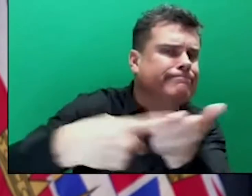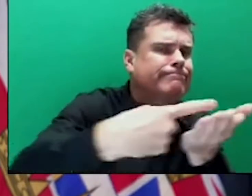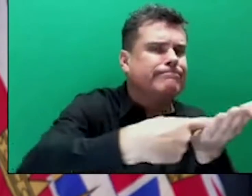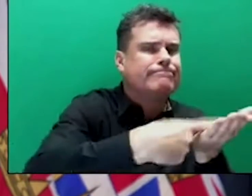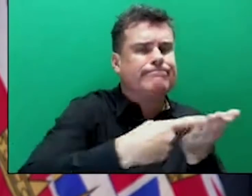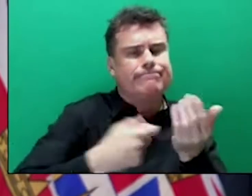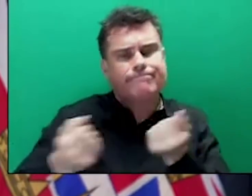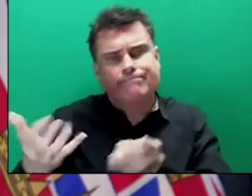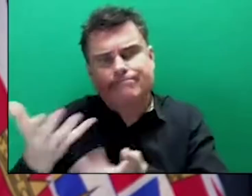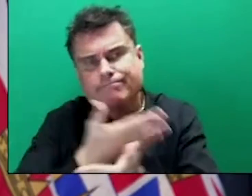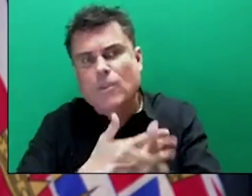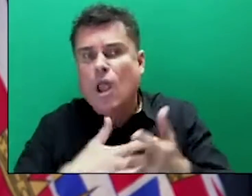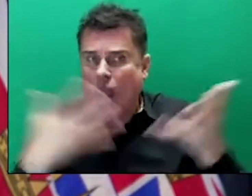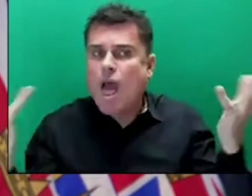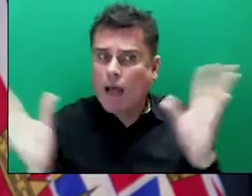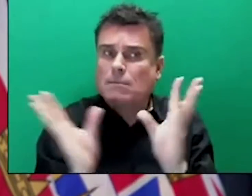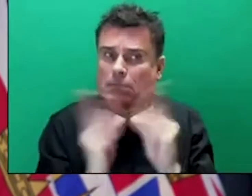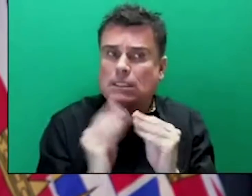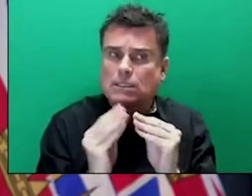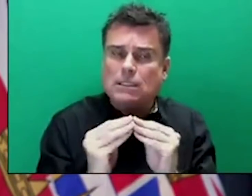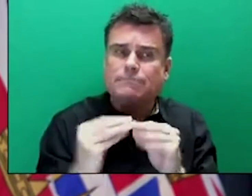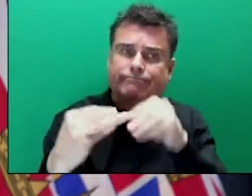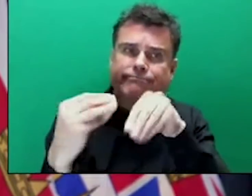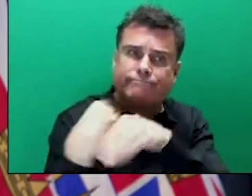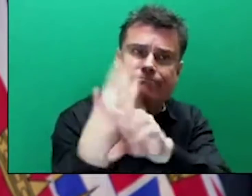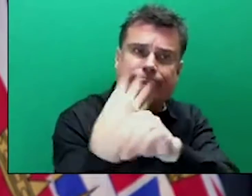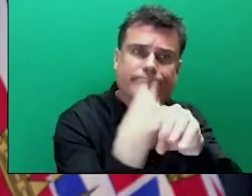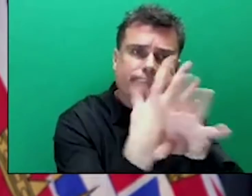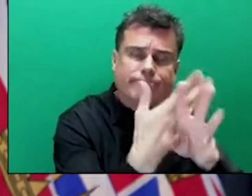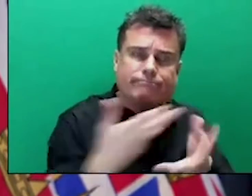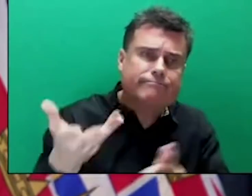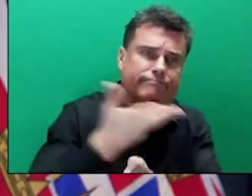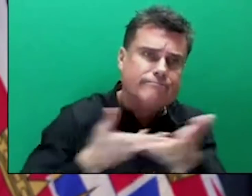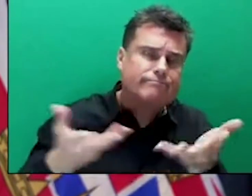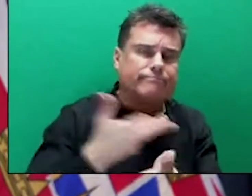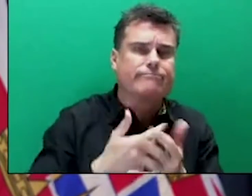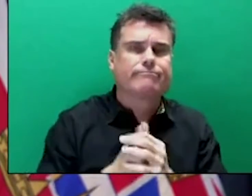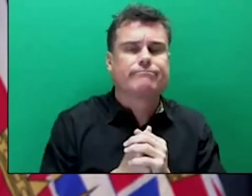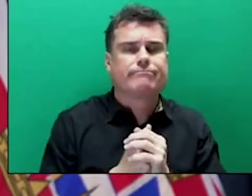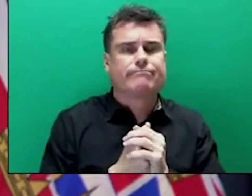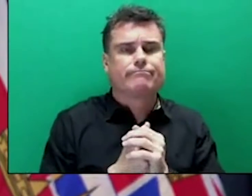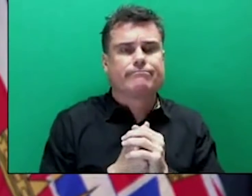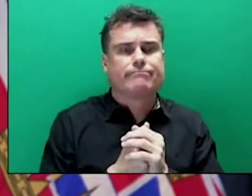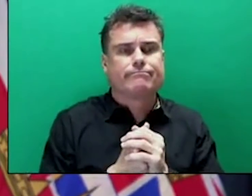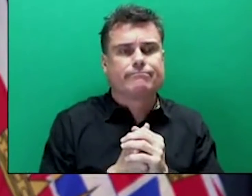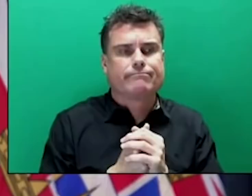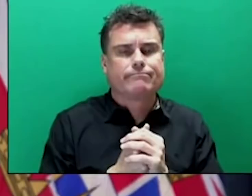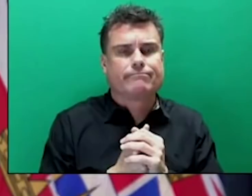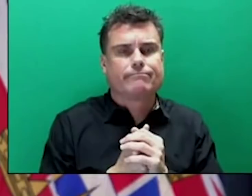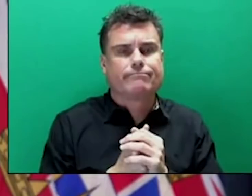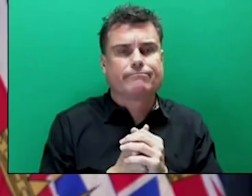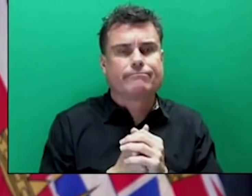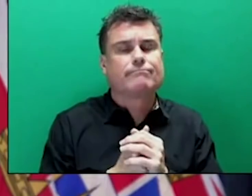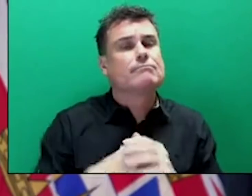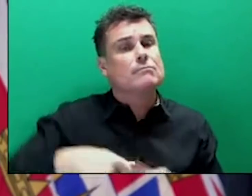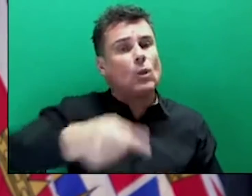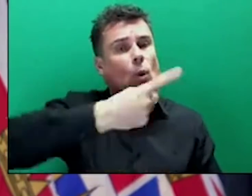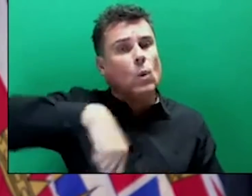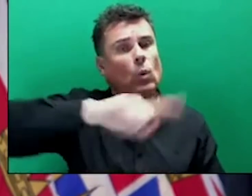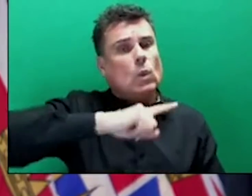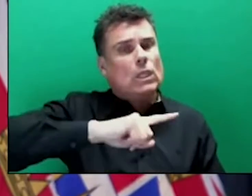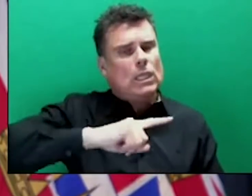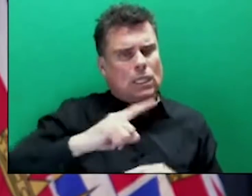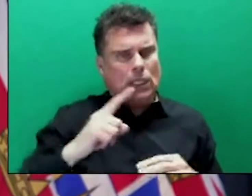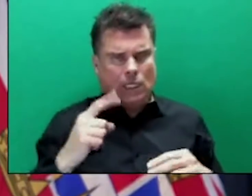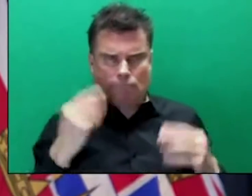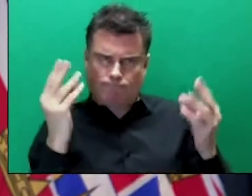in public health, but across a number of different sectors. And really looking at where we've been with our